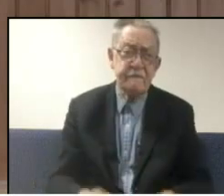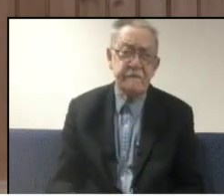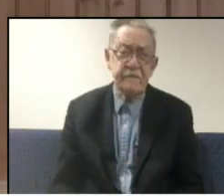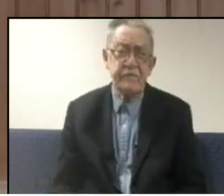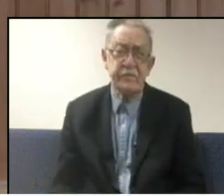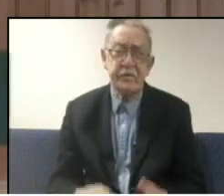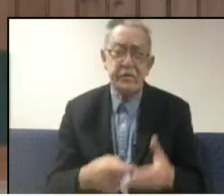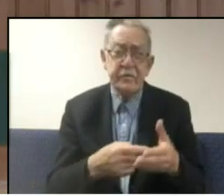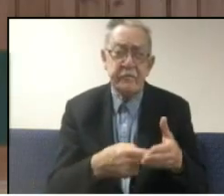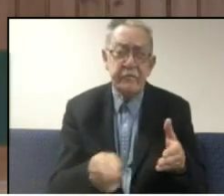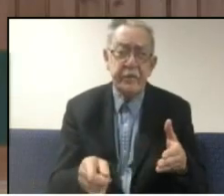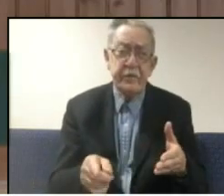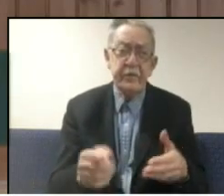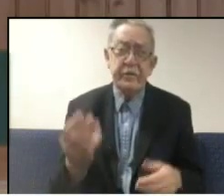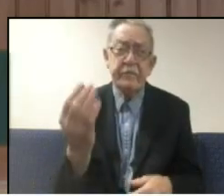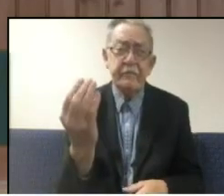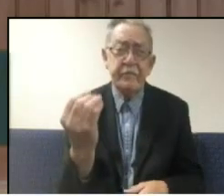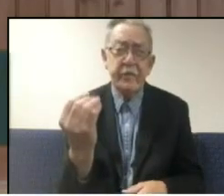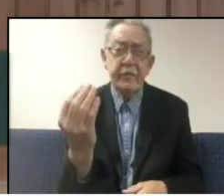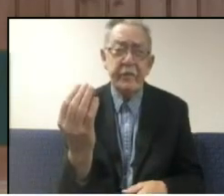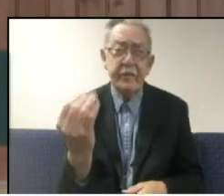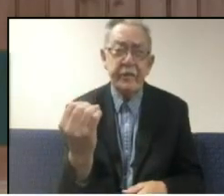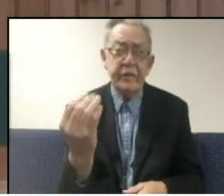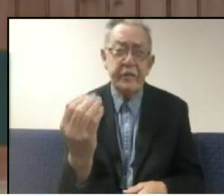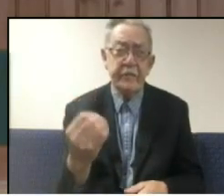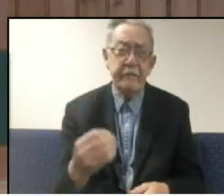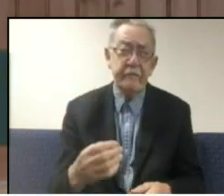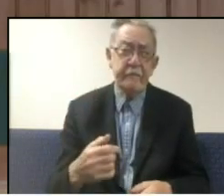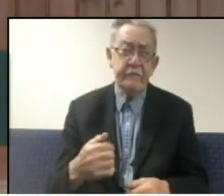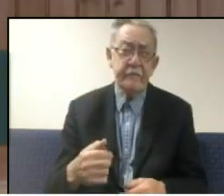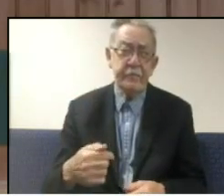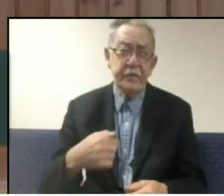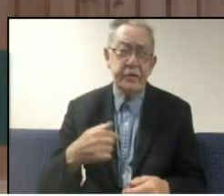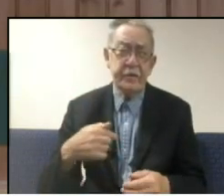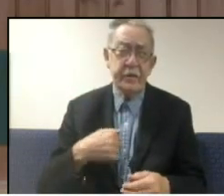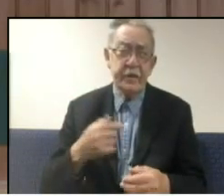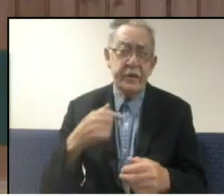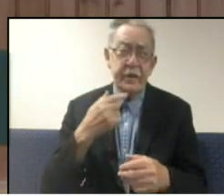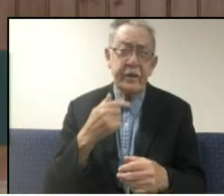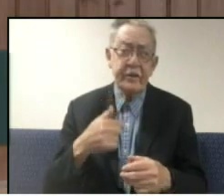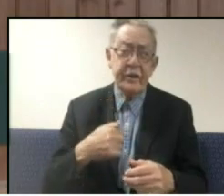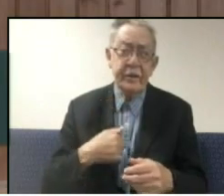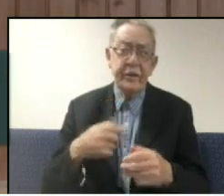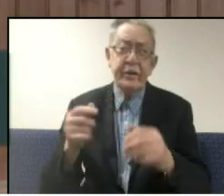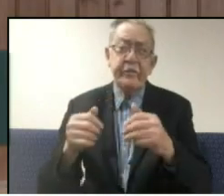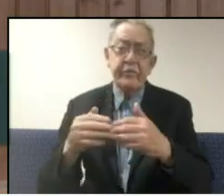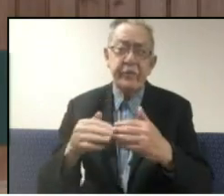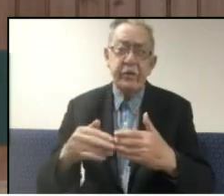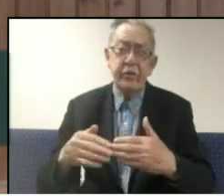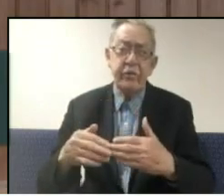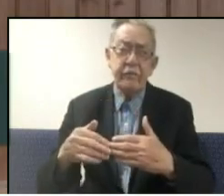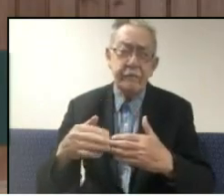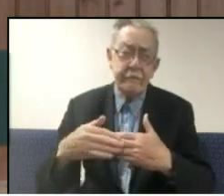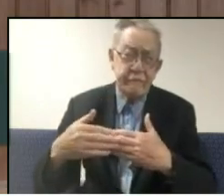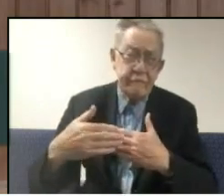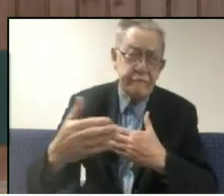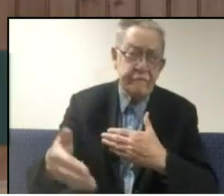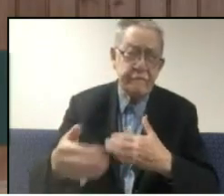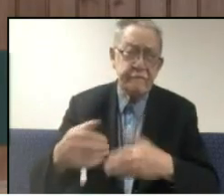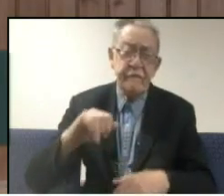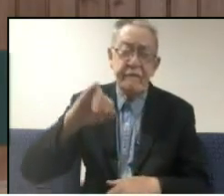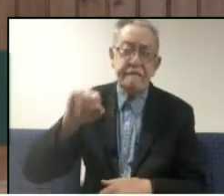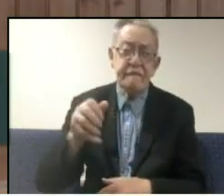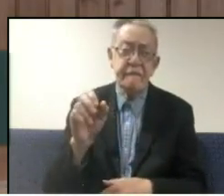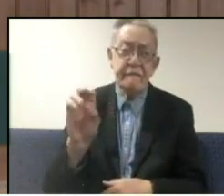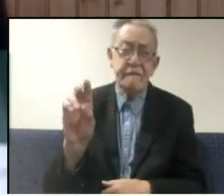verse 14. The very next verse, he says, "I was advancing in Judaism." In fact, I was advancing in Judaism, and